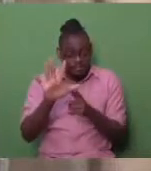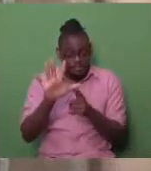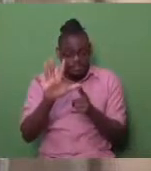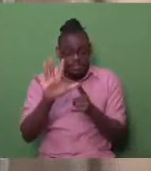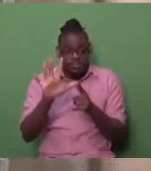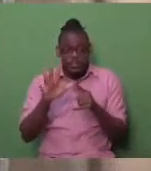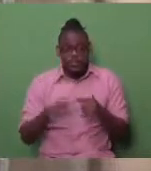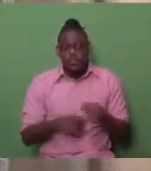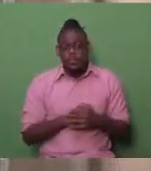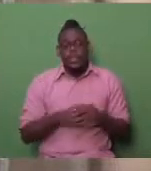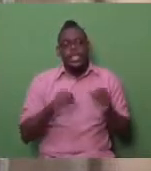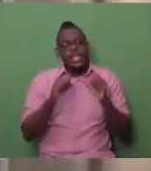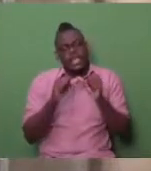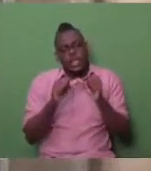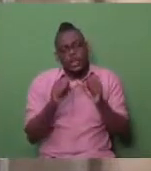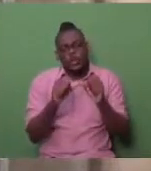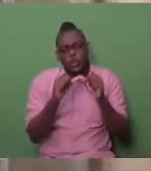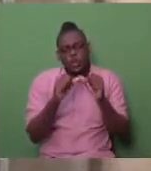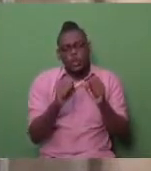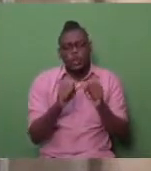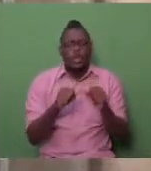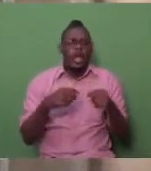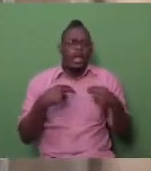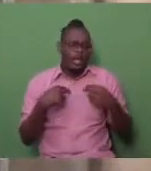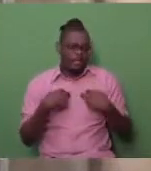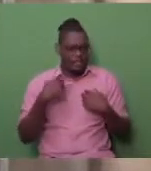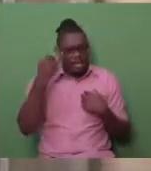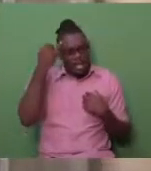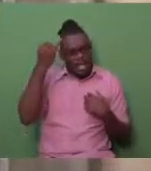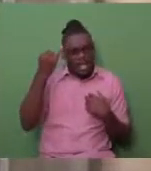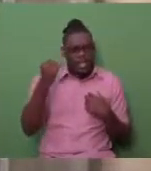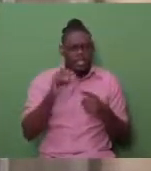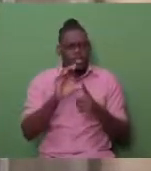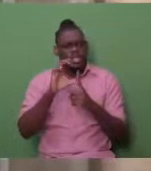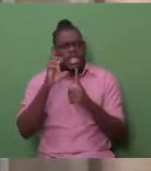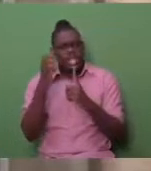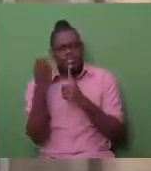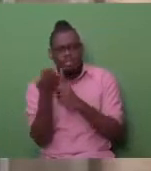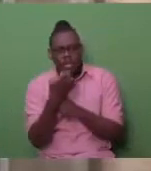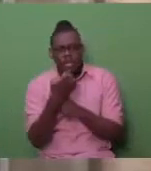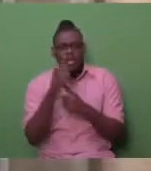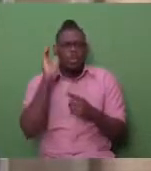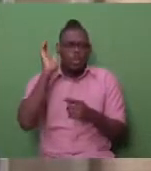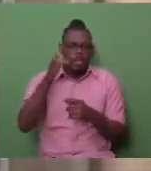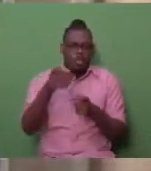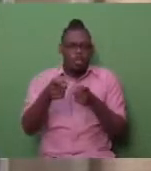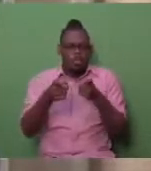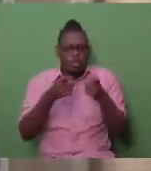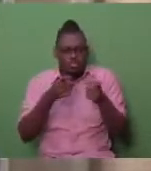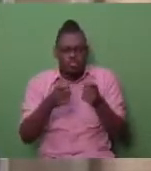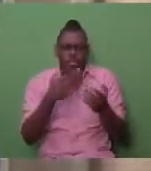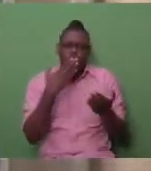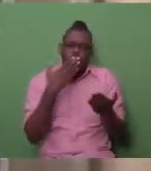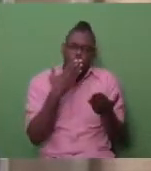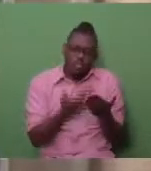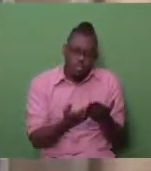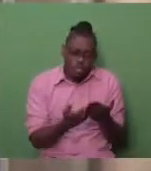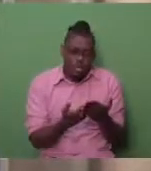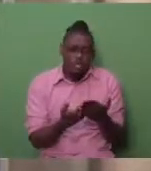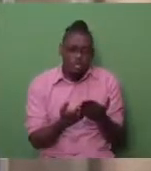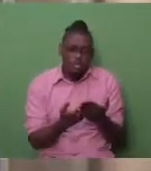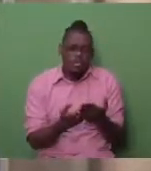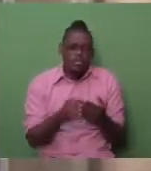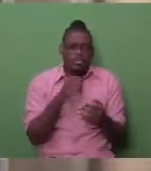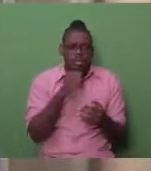sustainability, promoting environmental stewardship. The UNC's